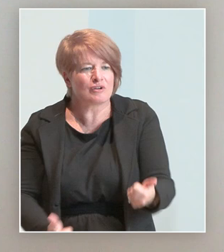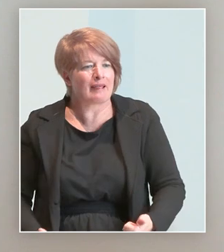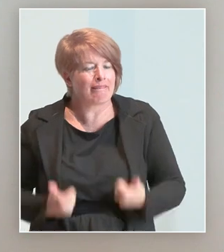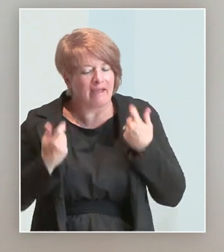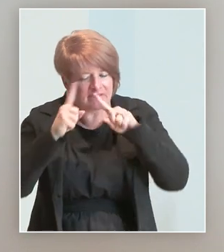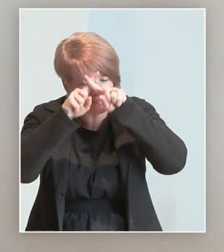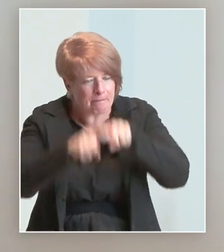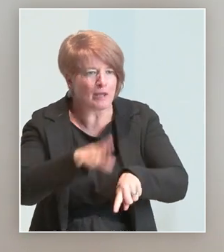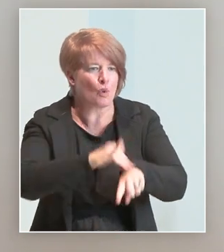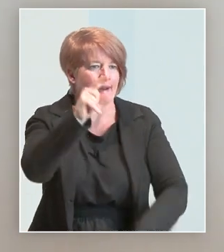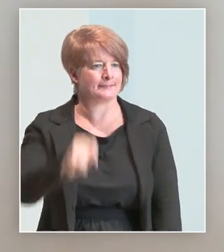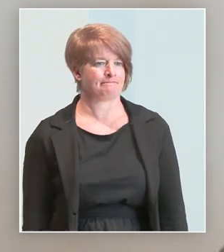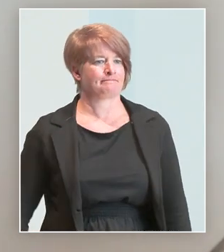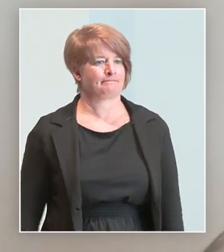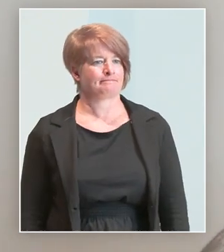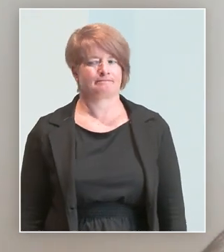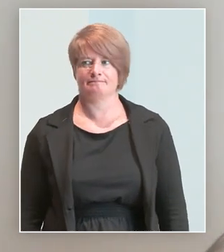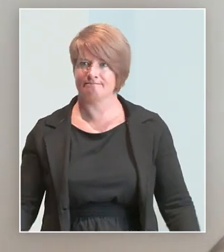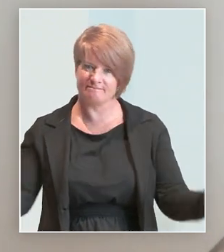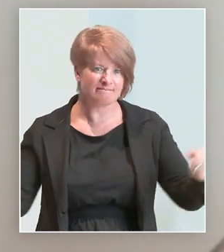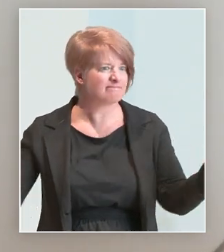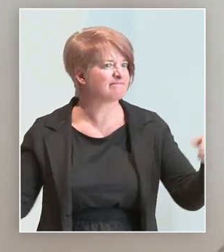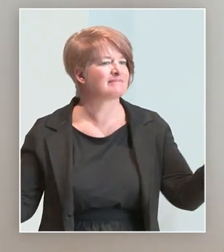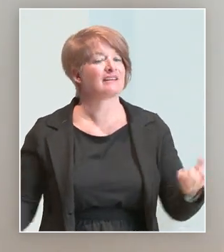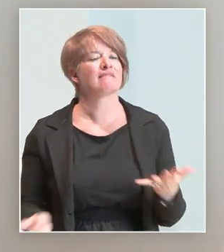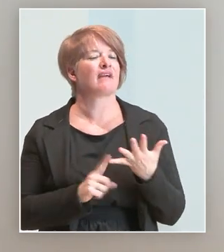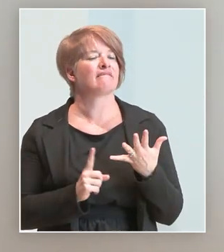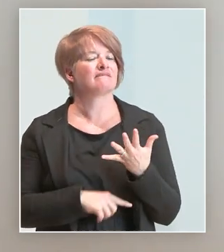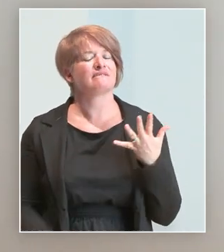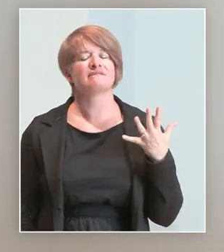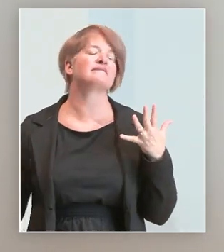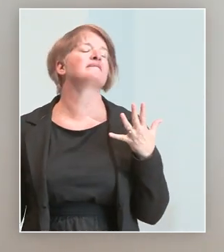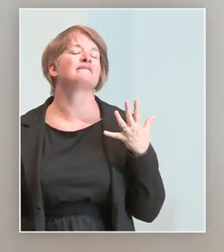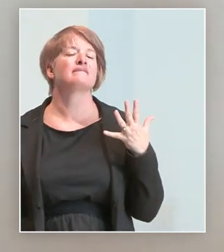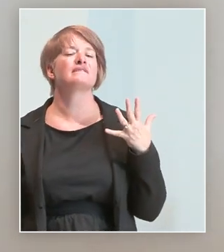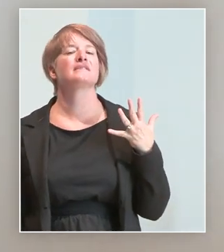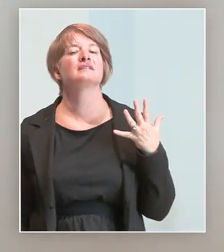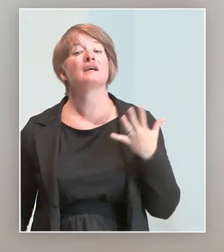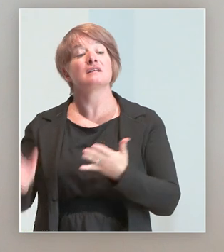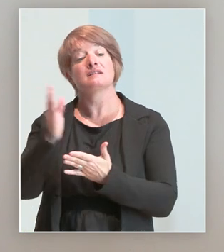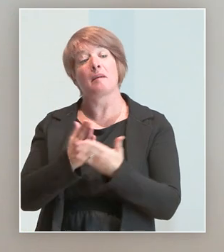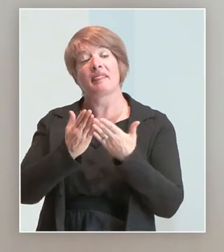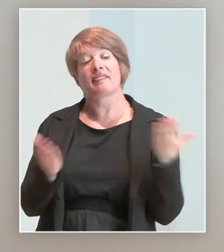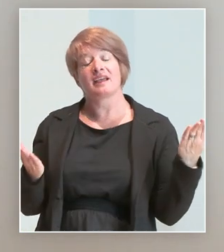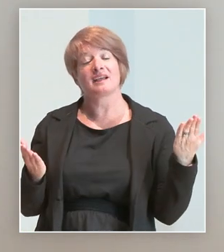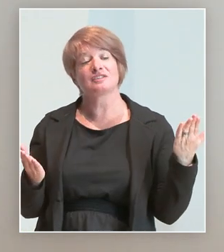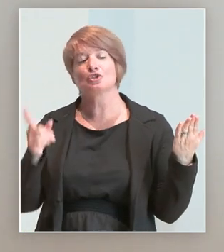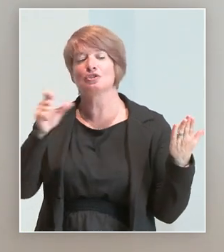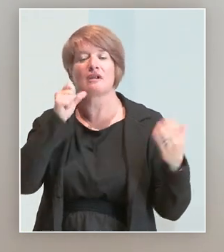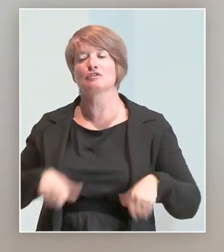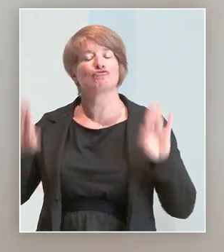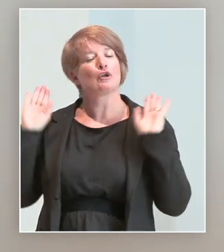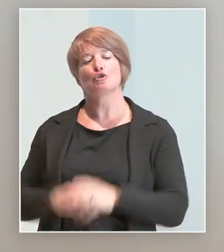life depends on it. 5. Some things should not be